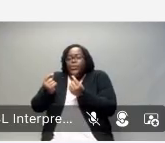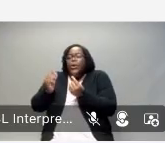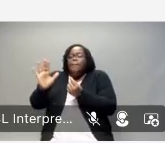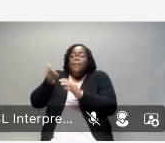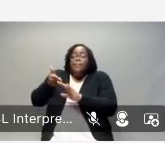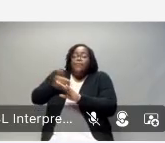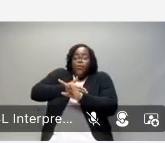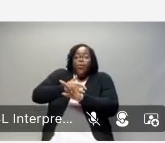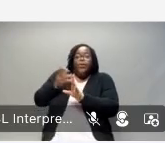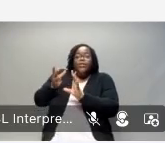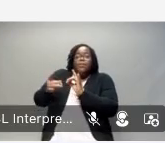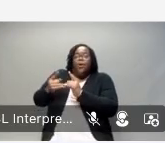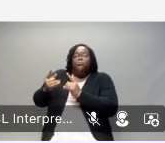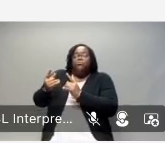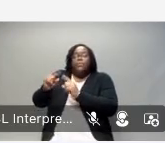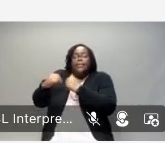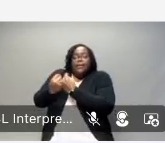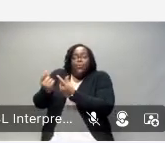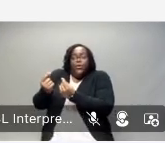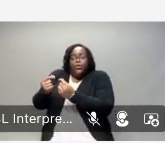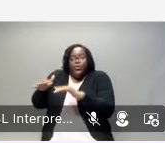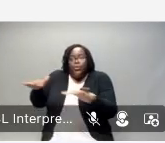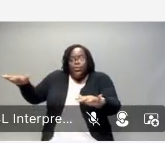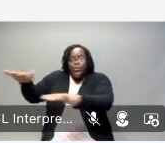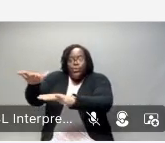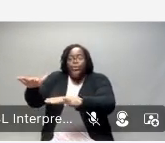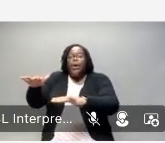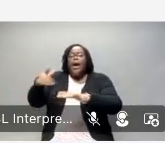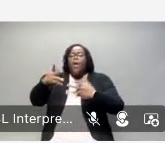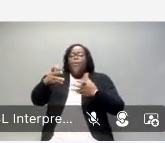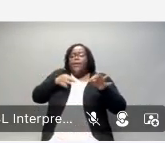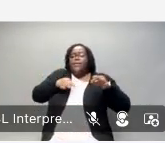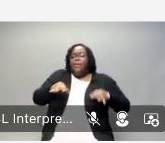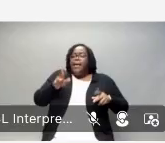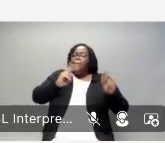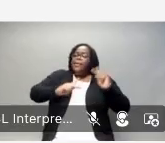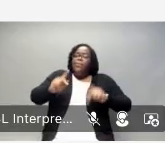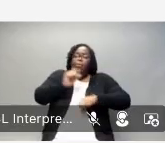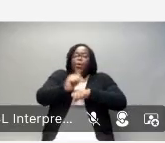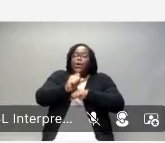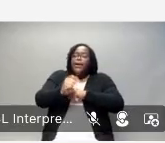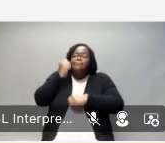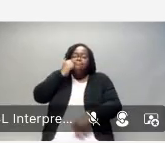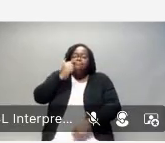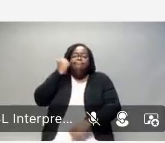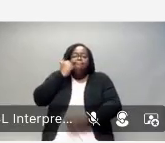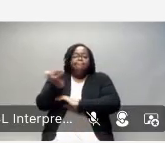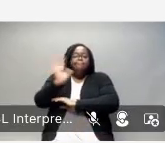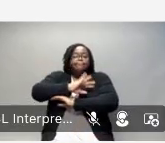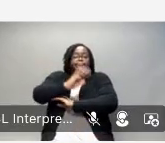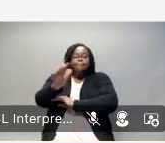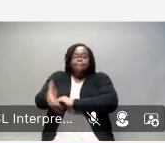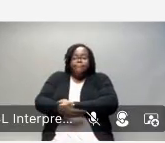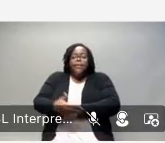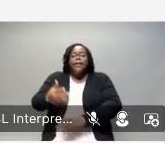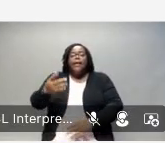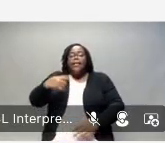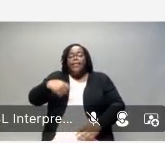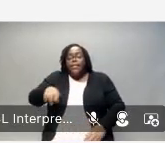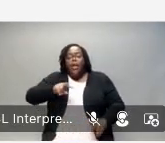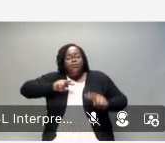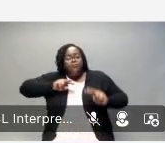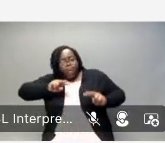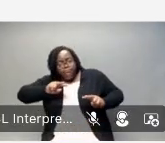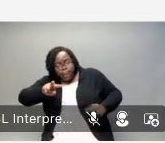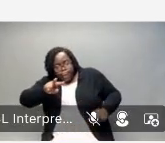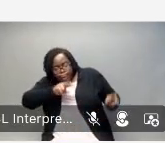field, explain that we have people working, as I said, around the clock. There are people looking at what's going